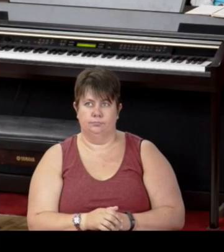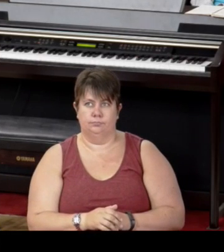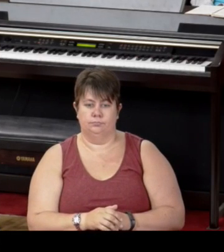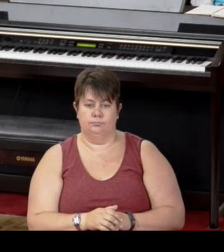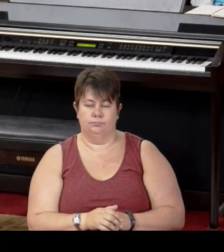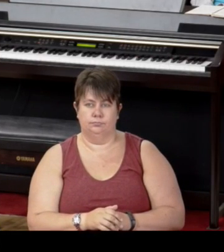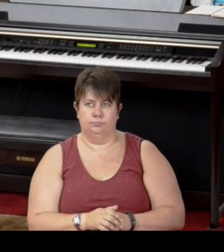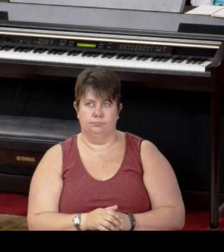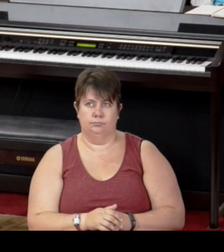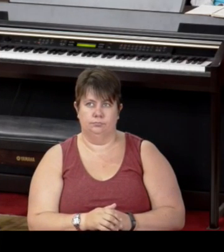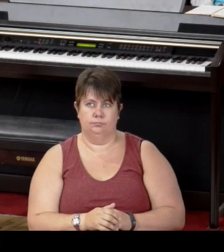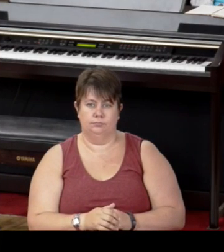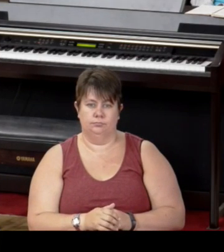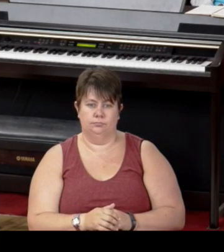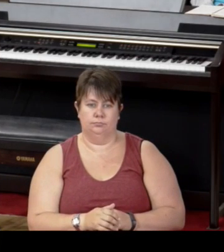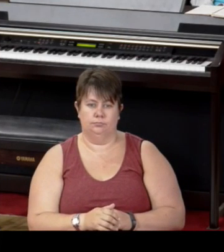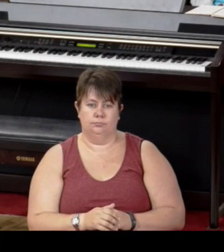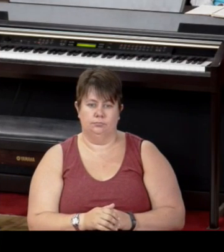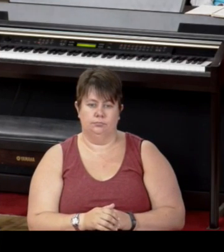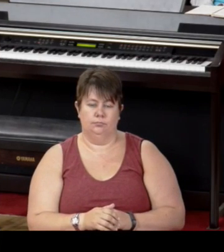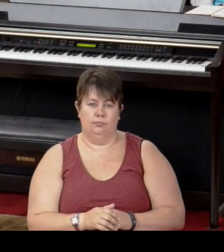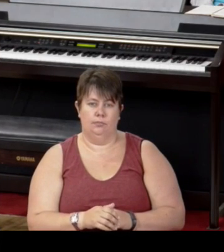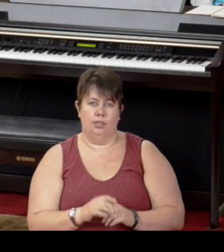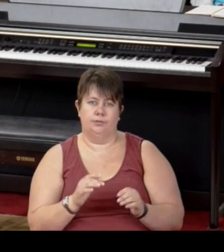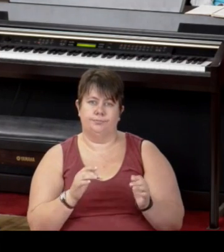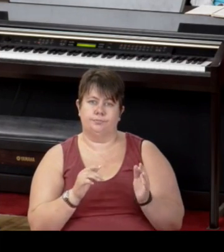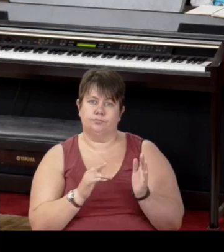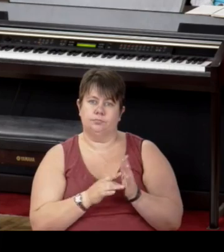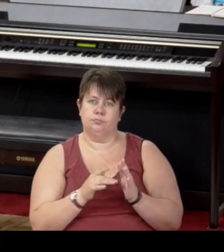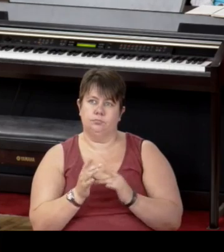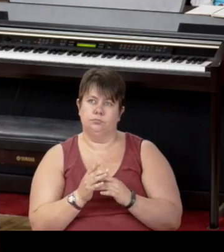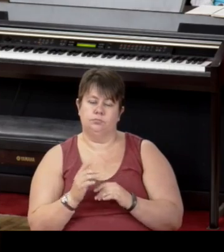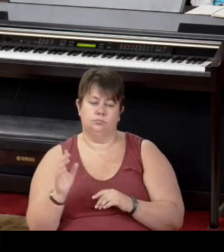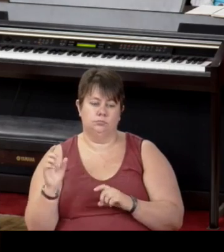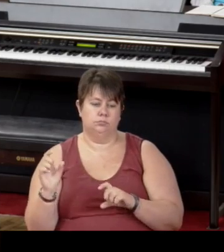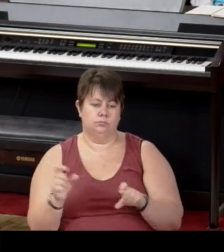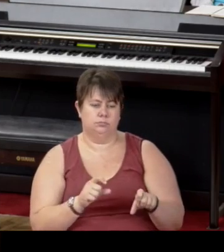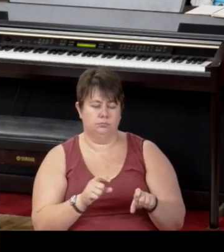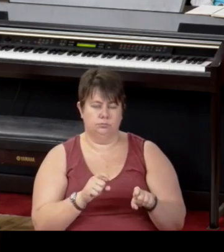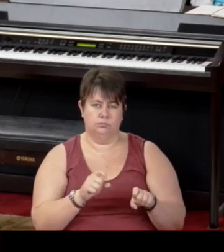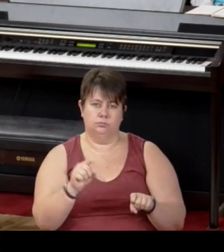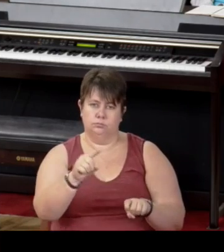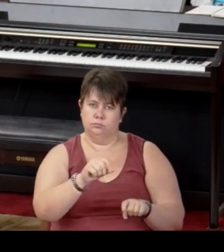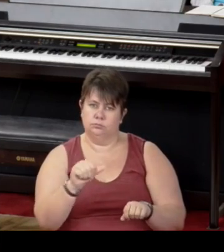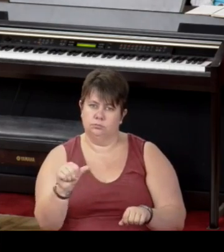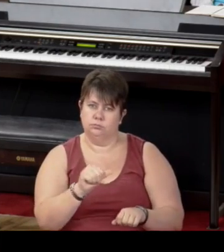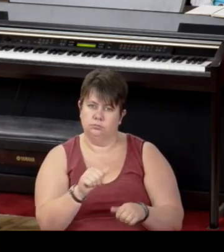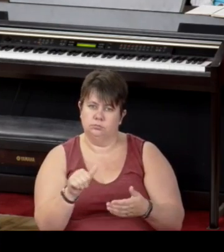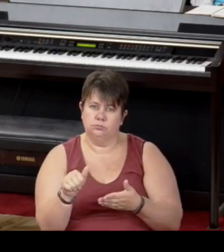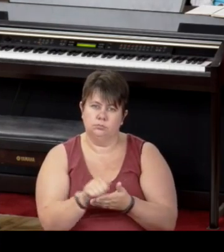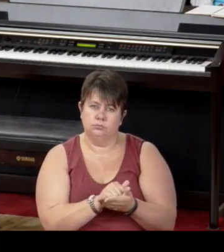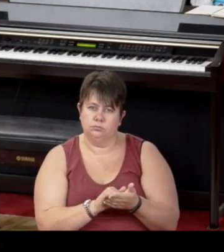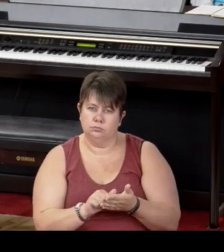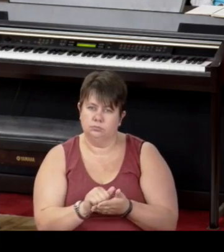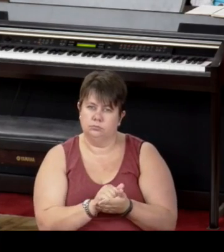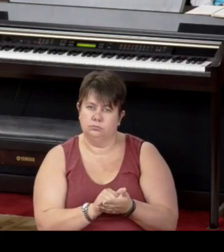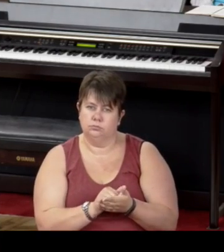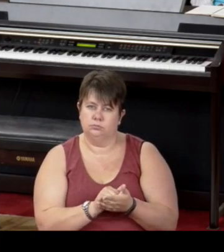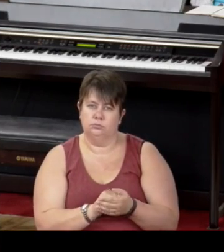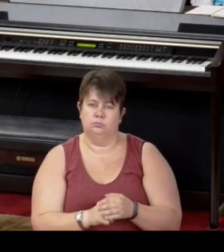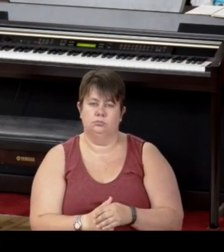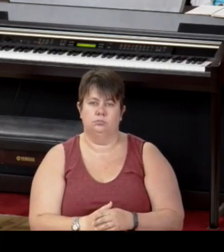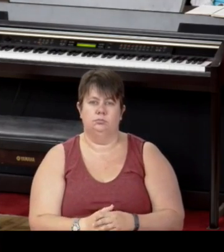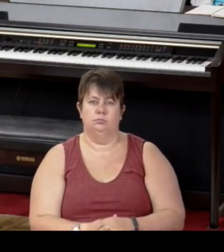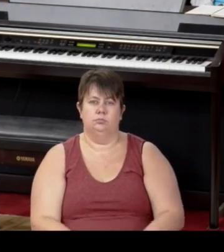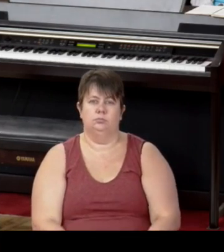things. And then Jesus goes on and he calls them to repent. The word repent appears in both of these letters,